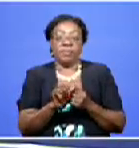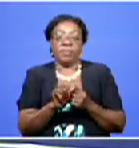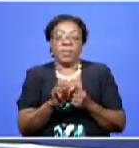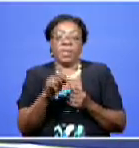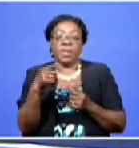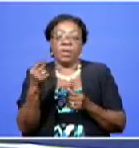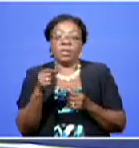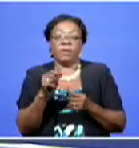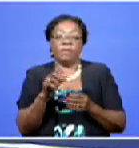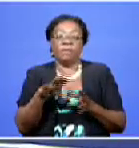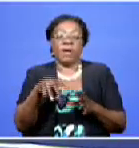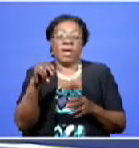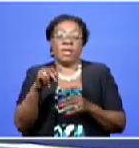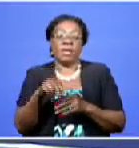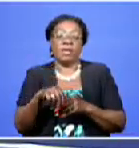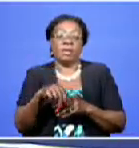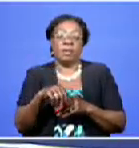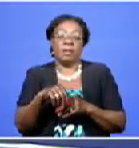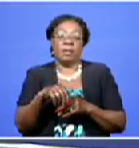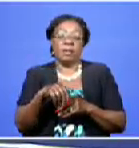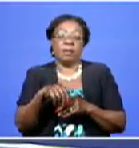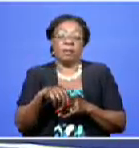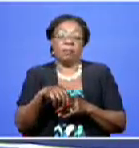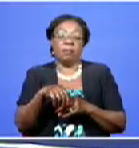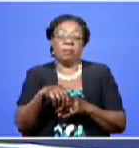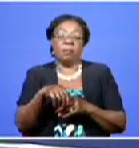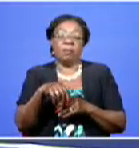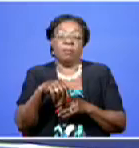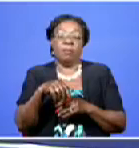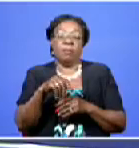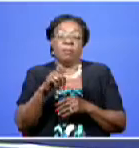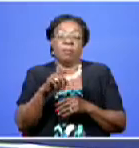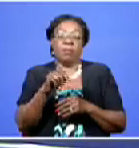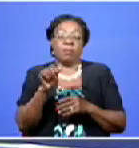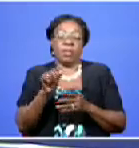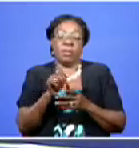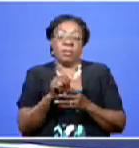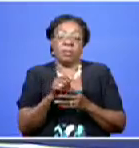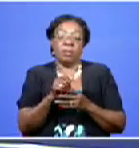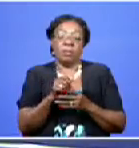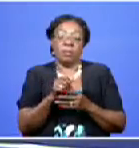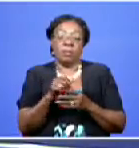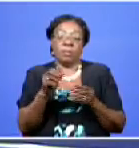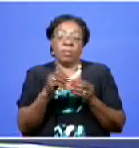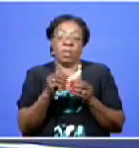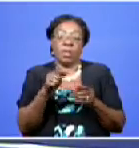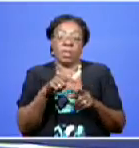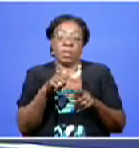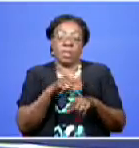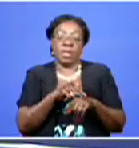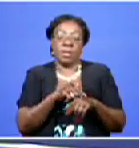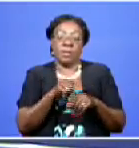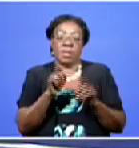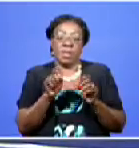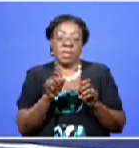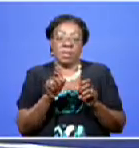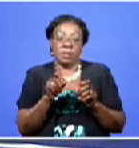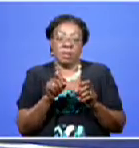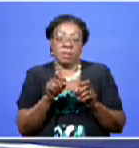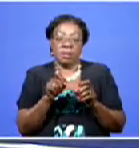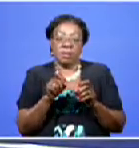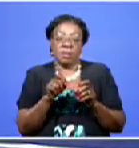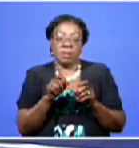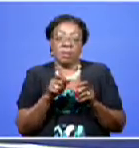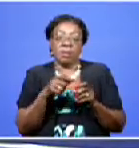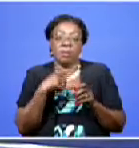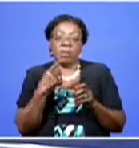signed a $3.1 million contract in August of last year for Marcos Alert with Multimedia Technologies Limited that Dames